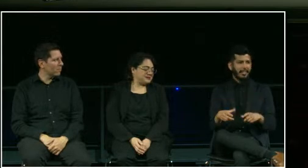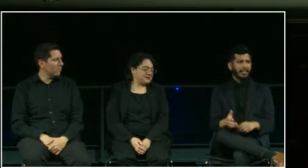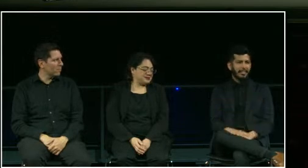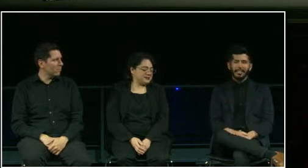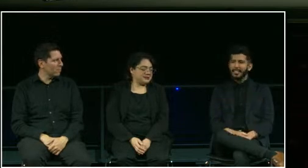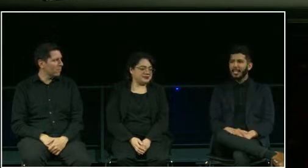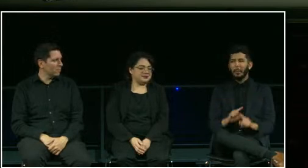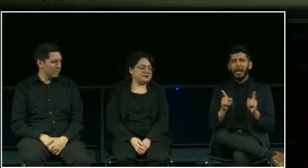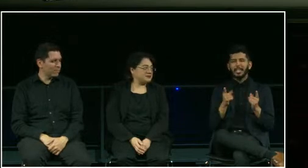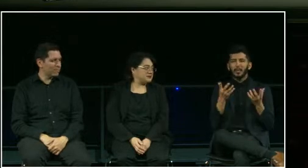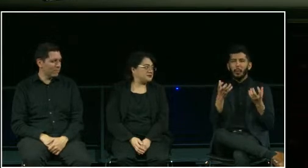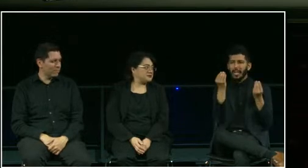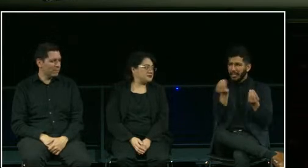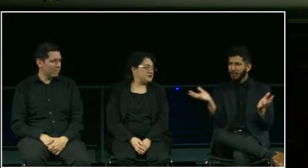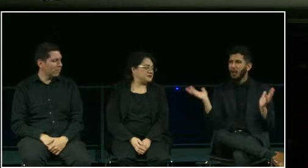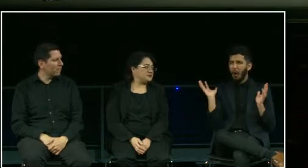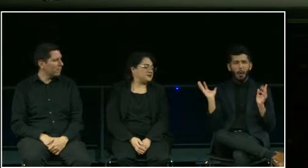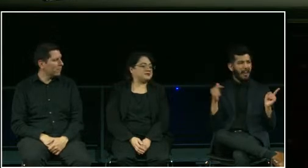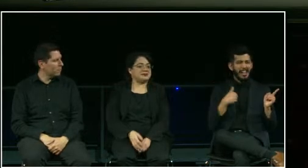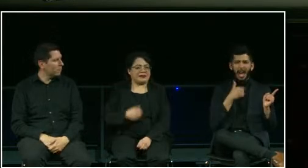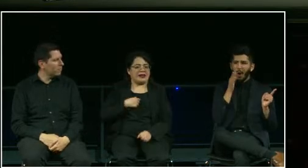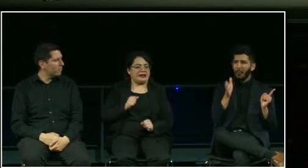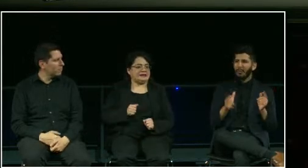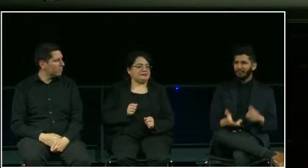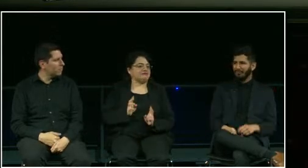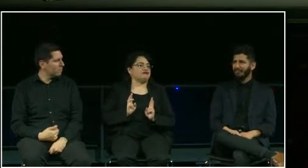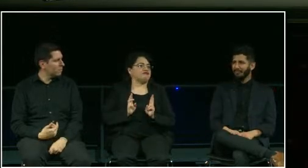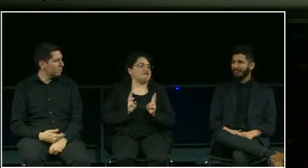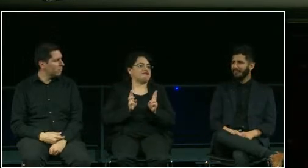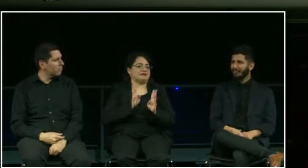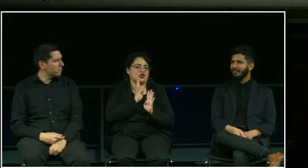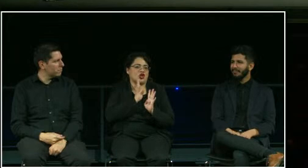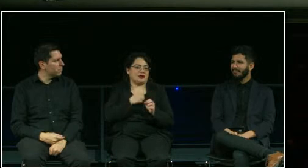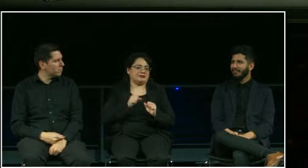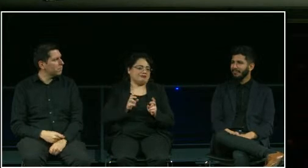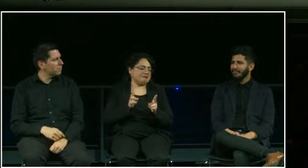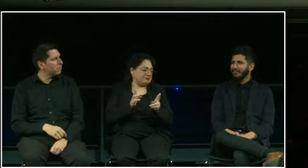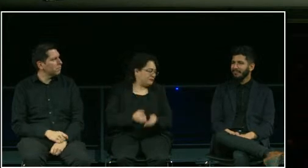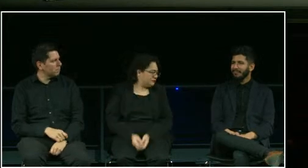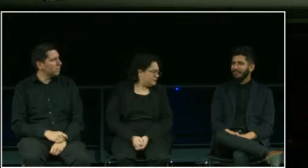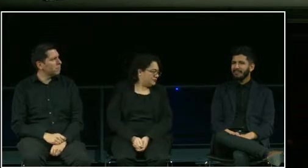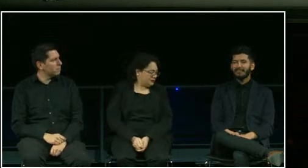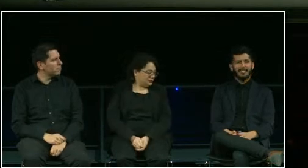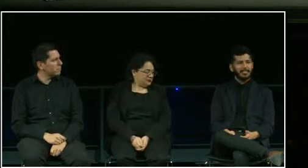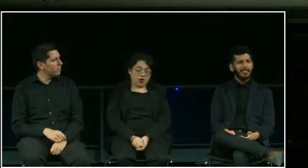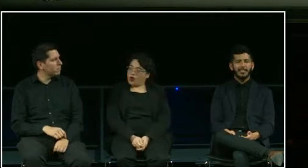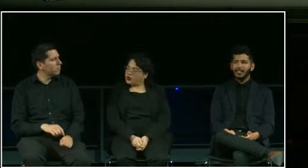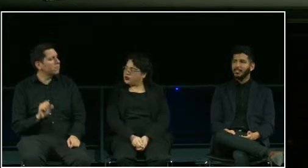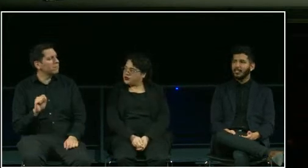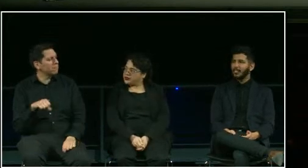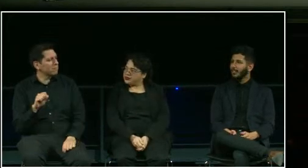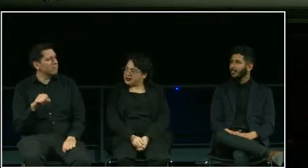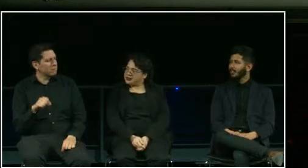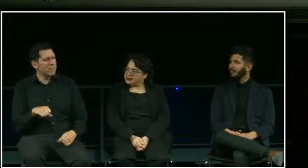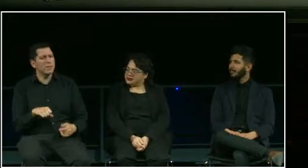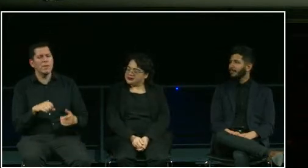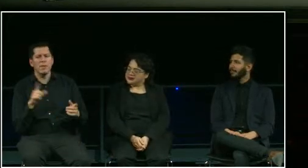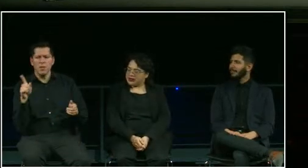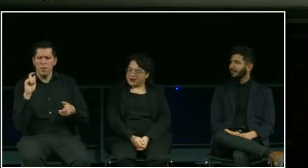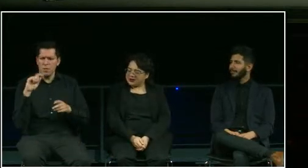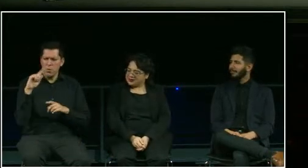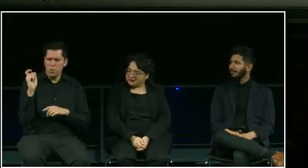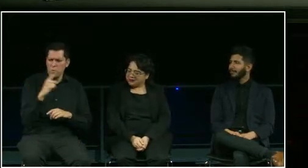I'll pick up let everybody know. No, but I mean, it's been so cool. Like, can I say the question you asked